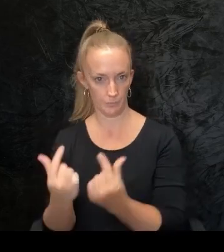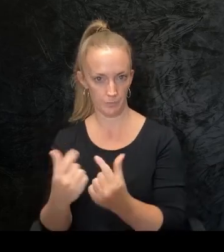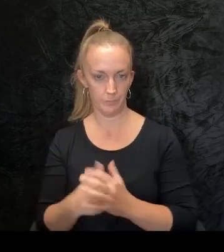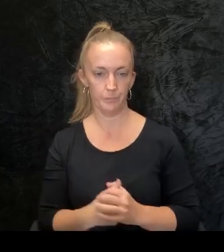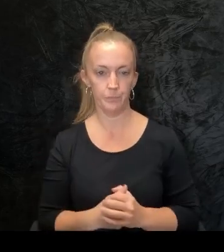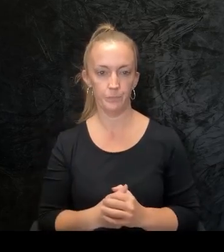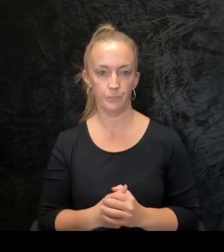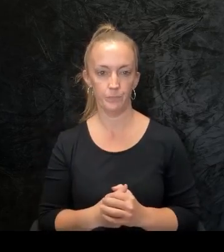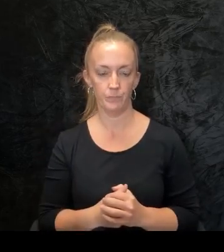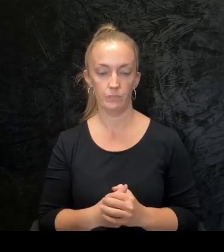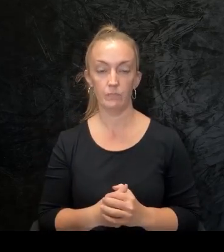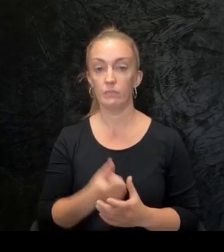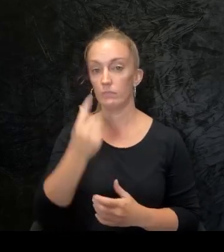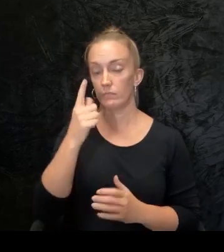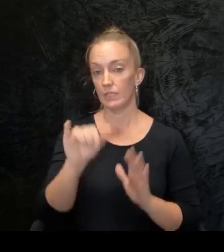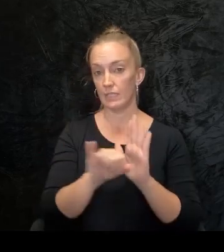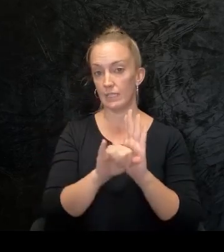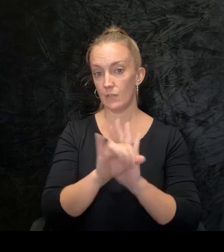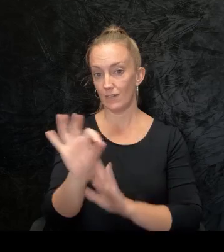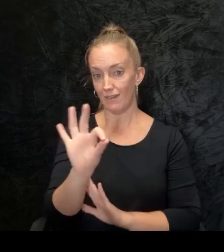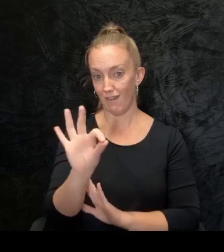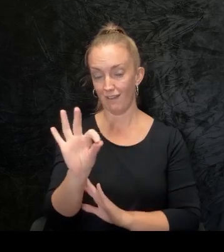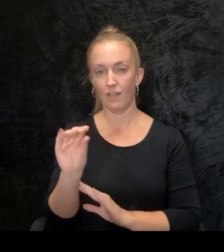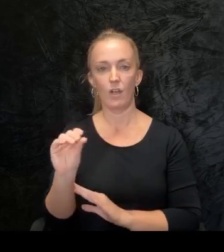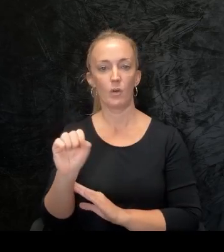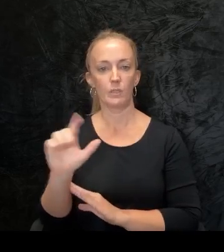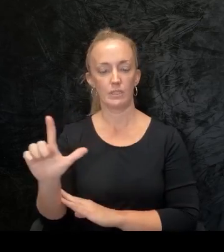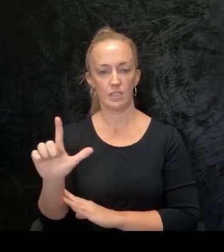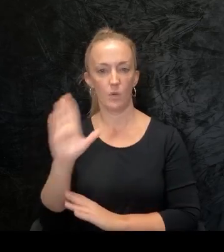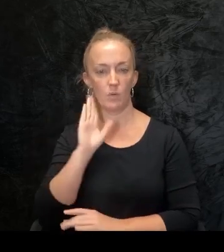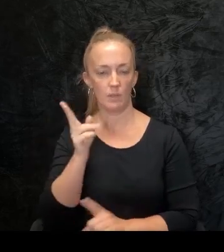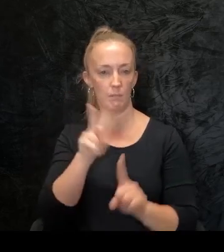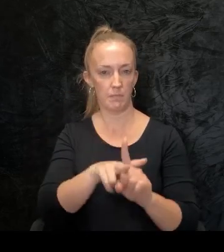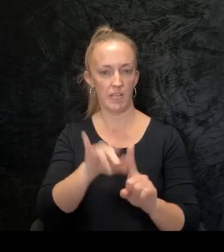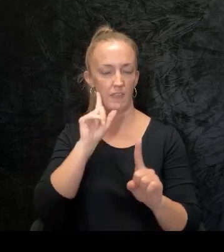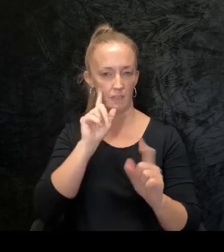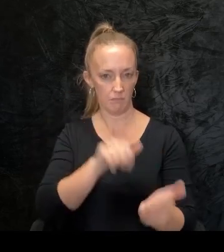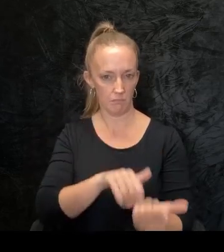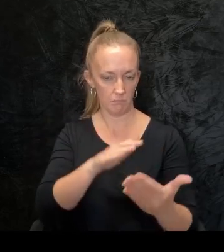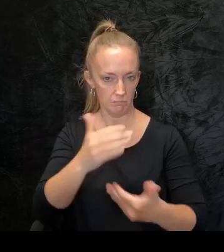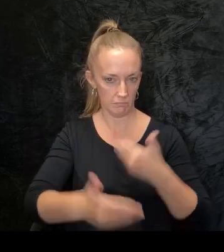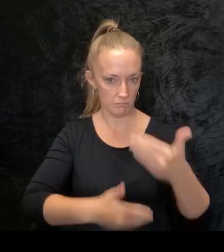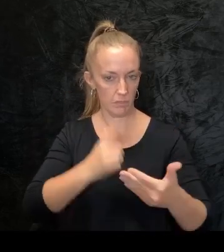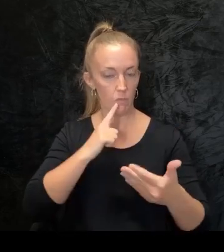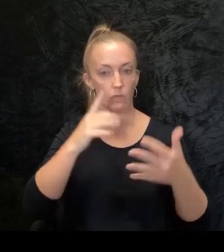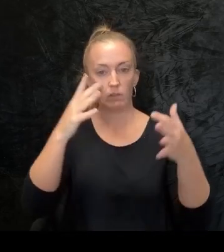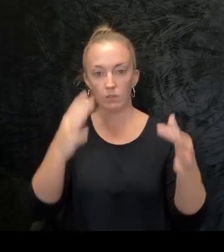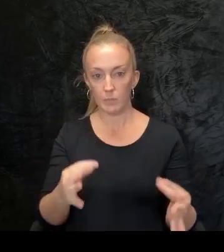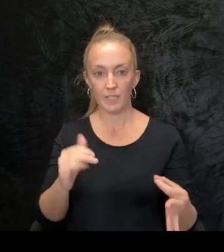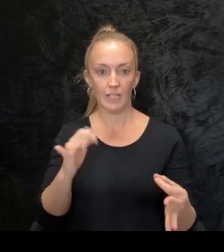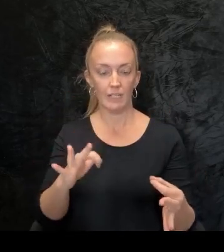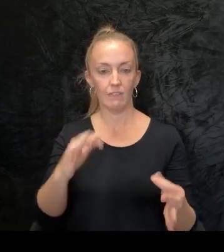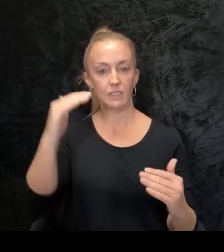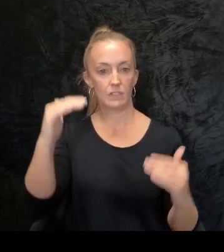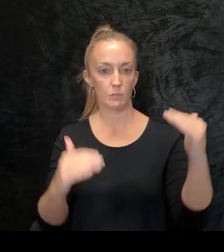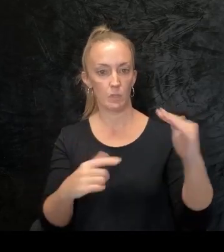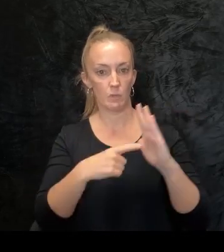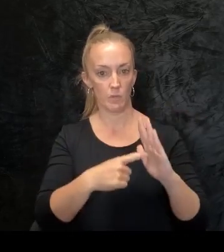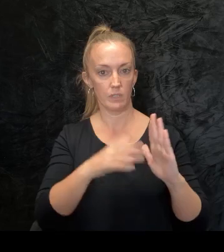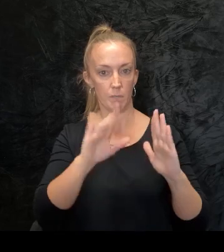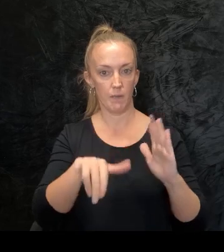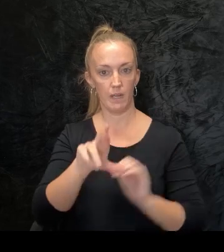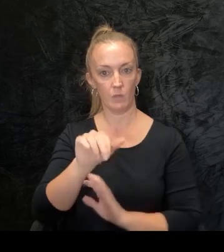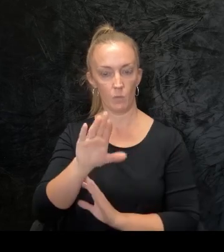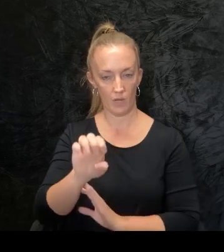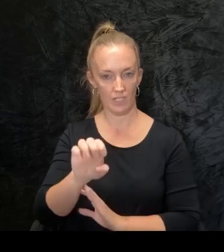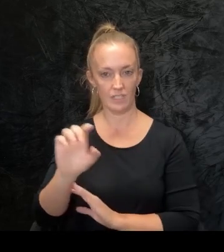For Indicator 9, OSEAL applies this methodology to determine if disproportionate representation by race and